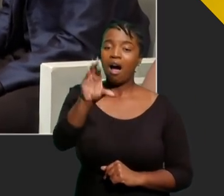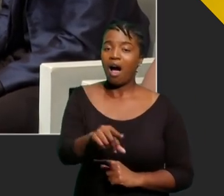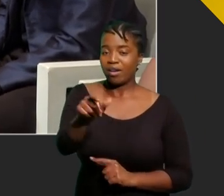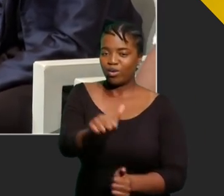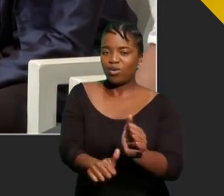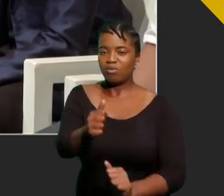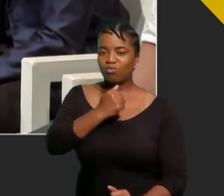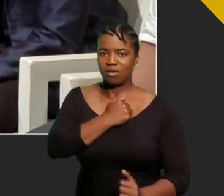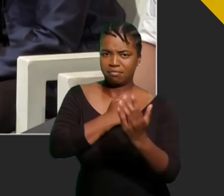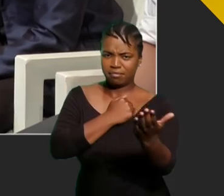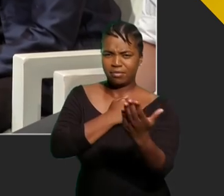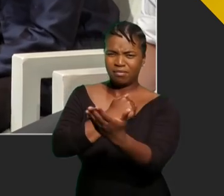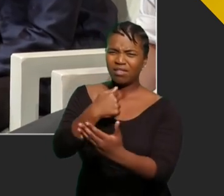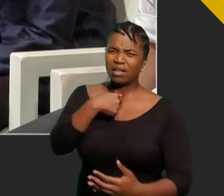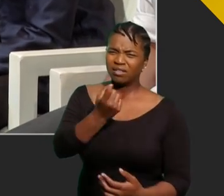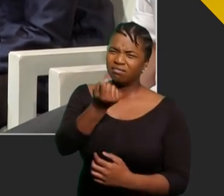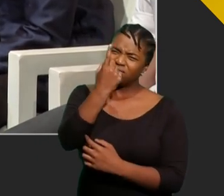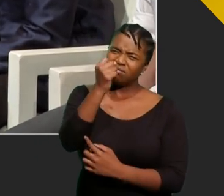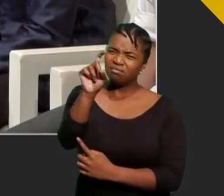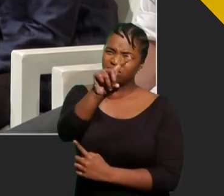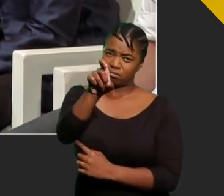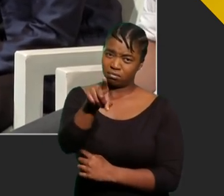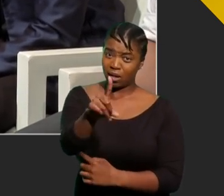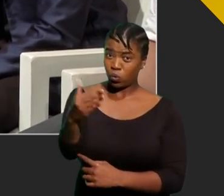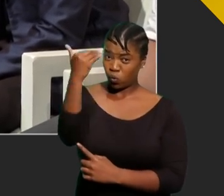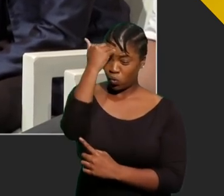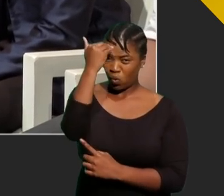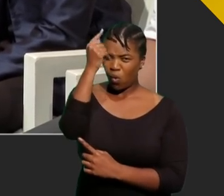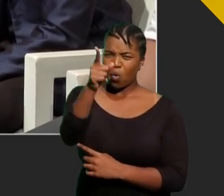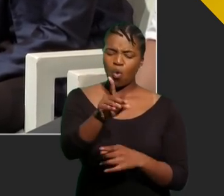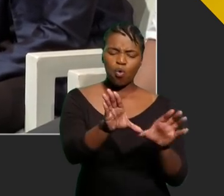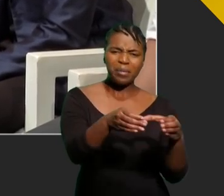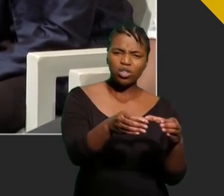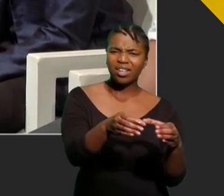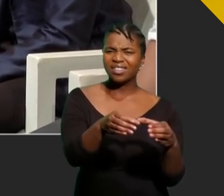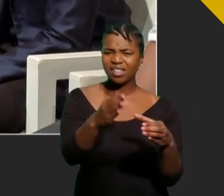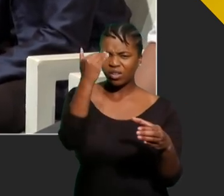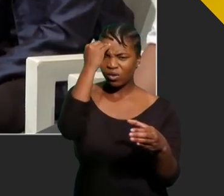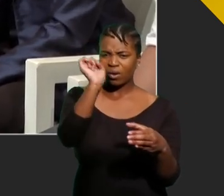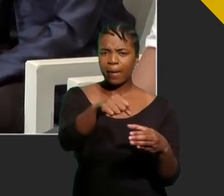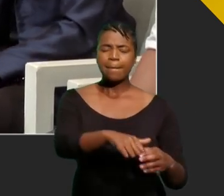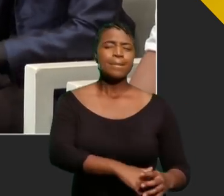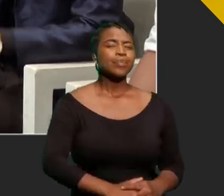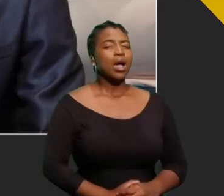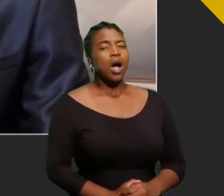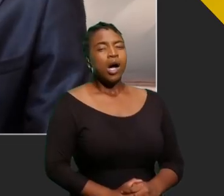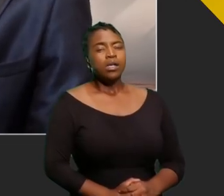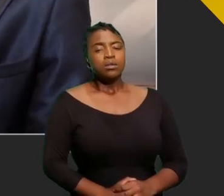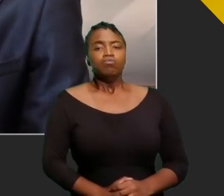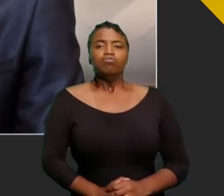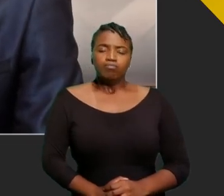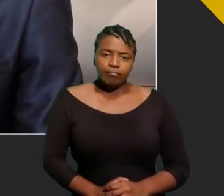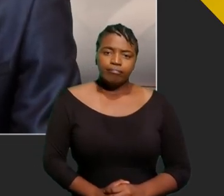kuputi wami, and of course, just probably get an understanding ukuthi, do you know what is a commission? Yes, my name is